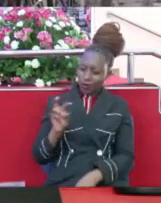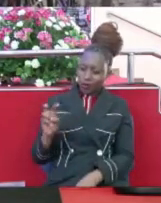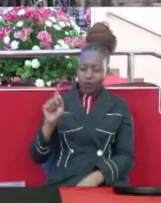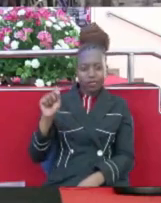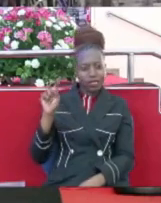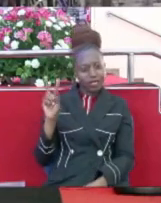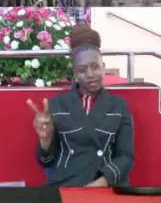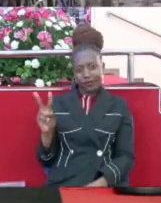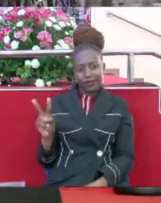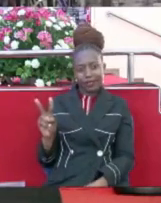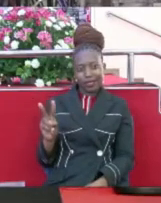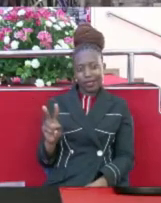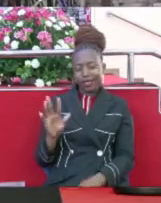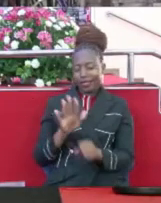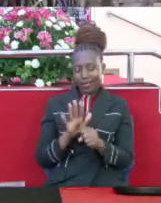But